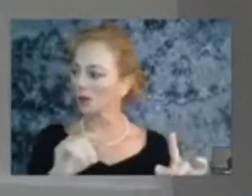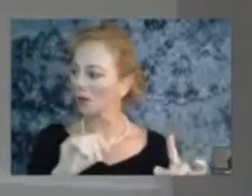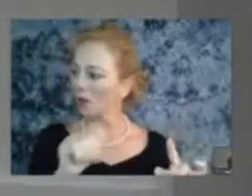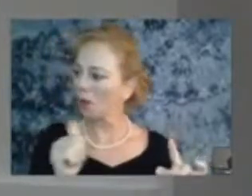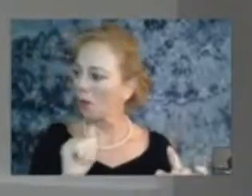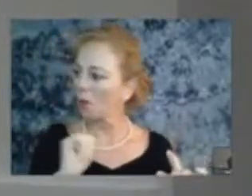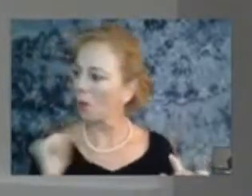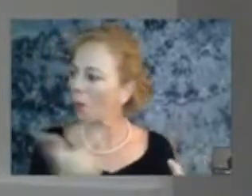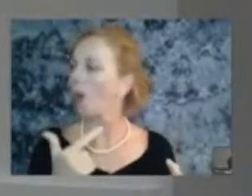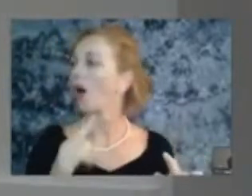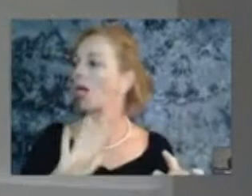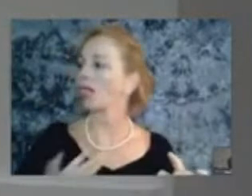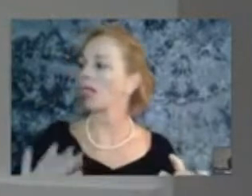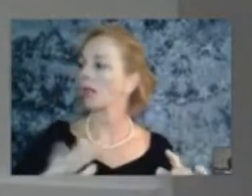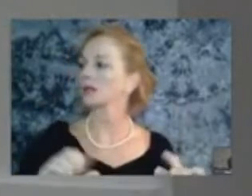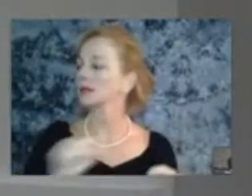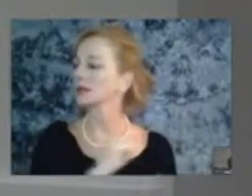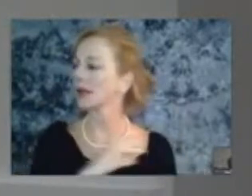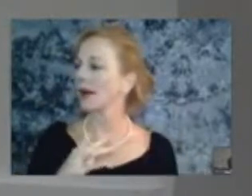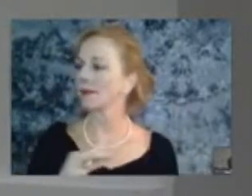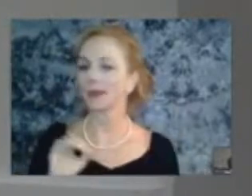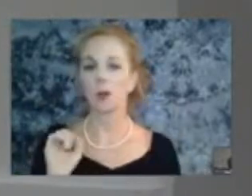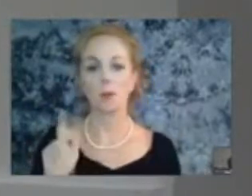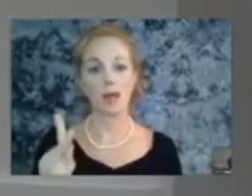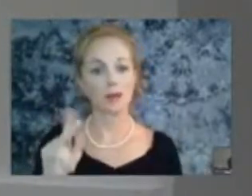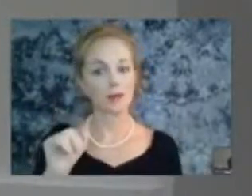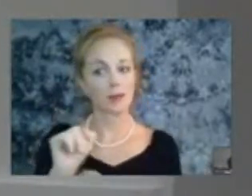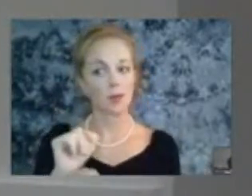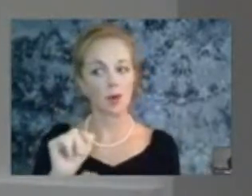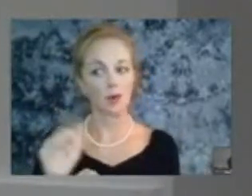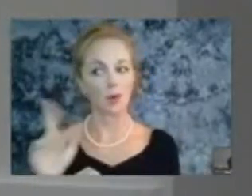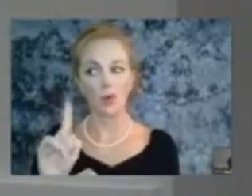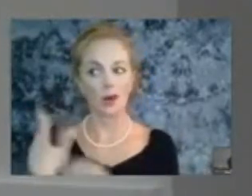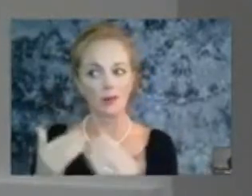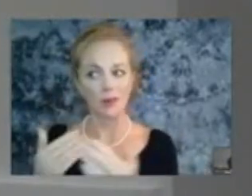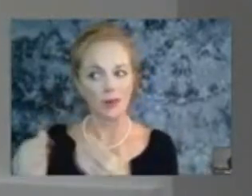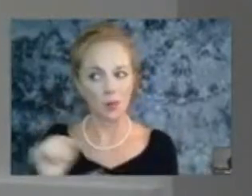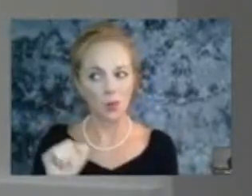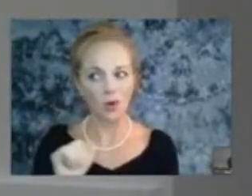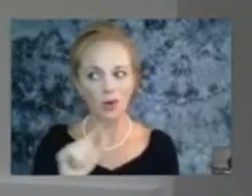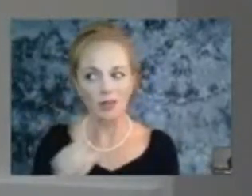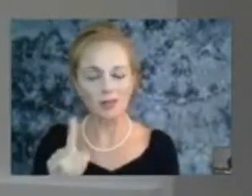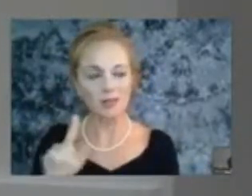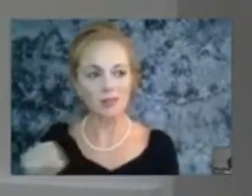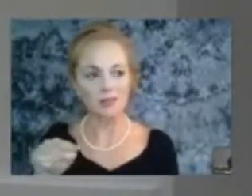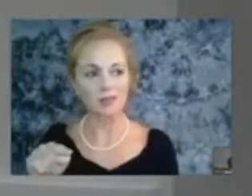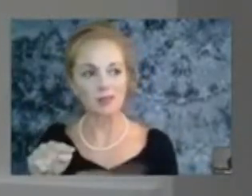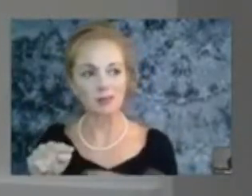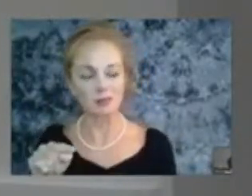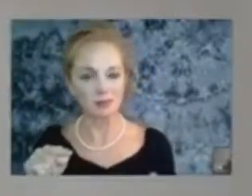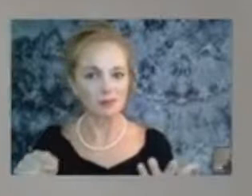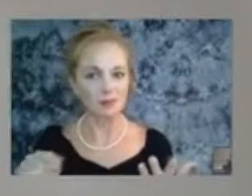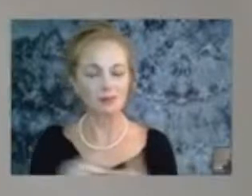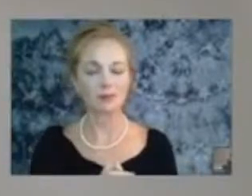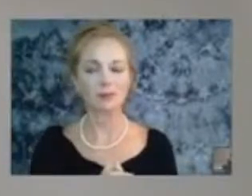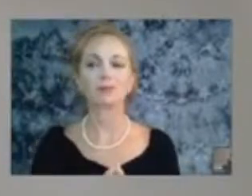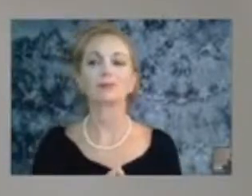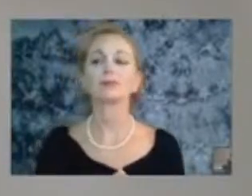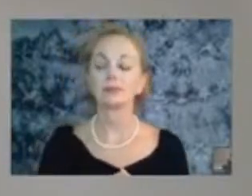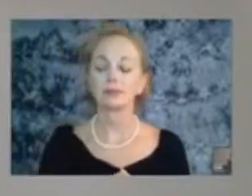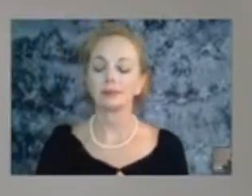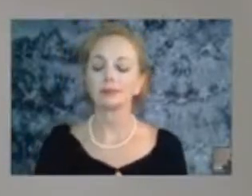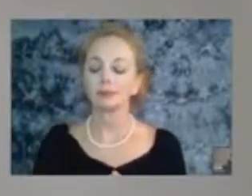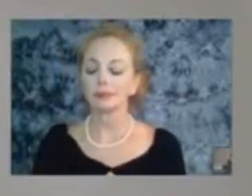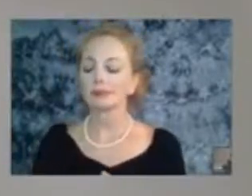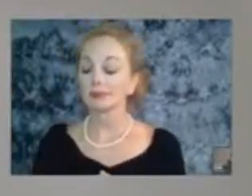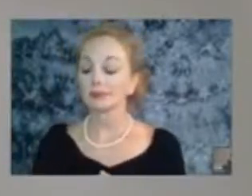their place of work is? Well, generally speaking, we've had central office staff and other staff who